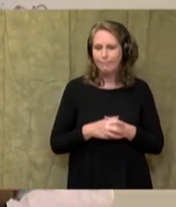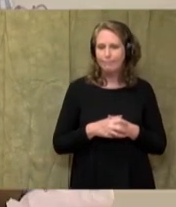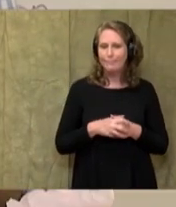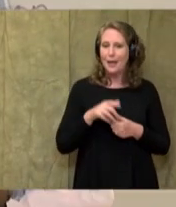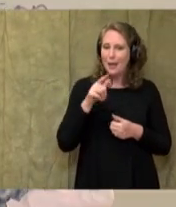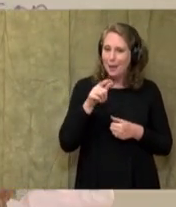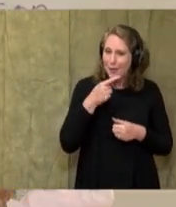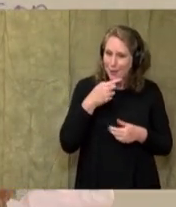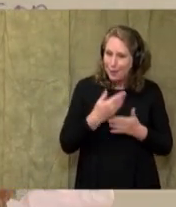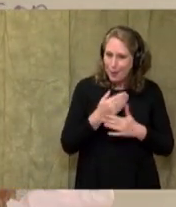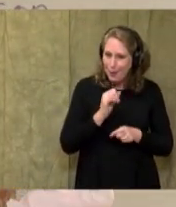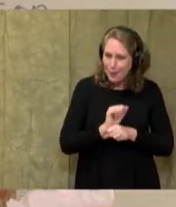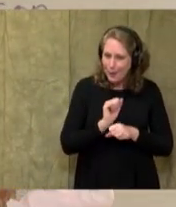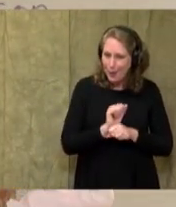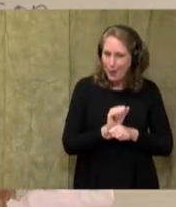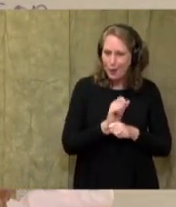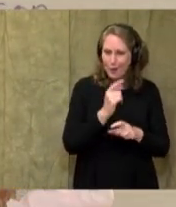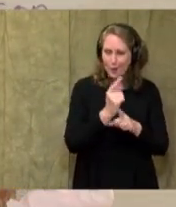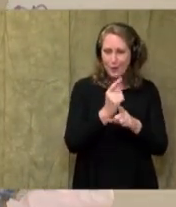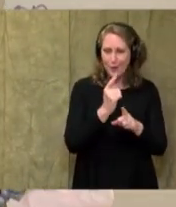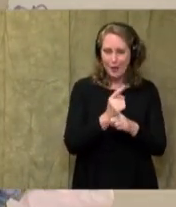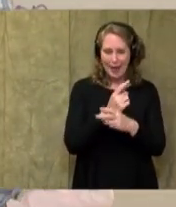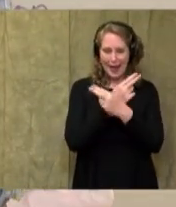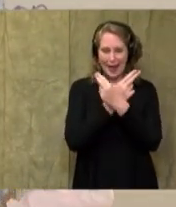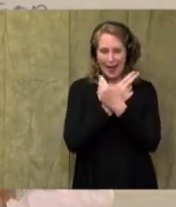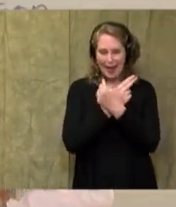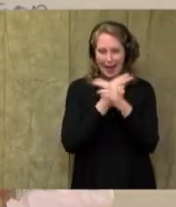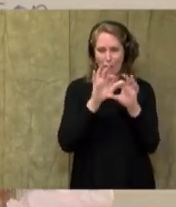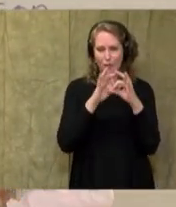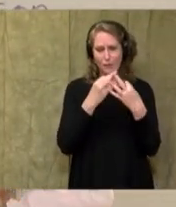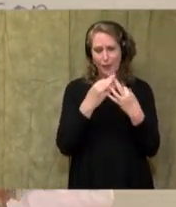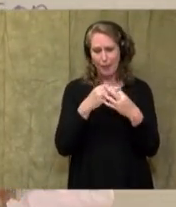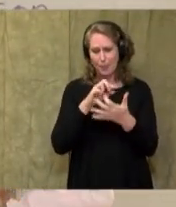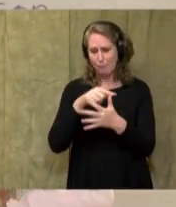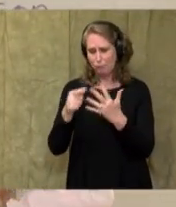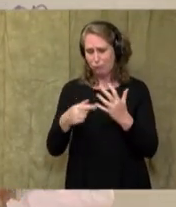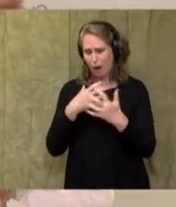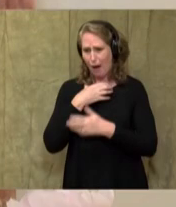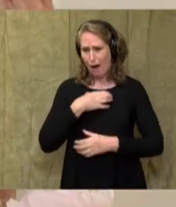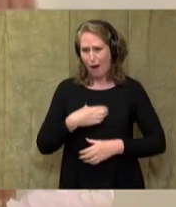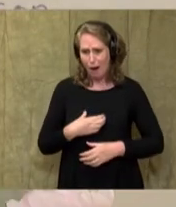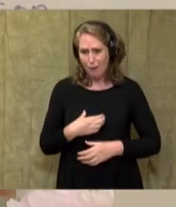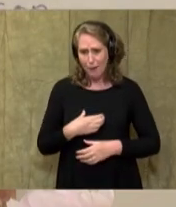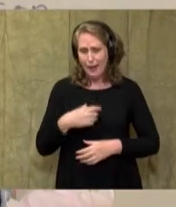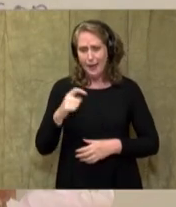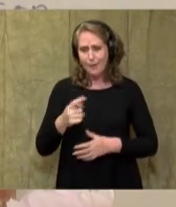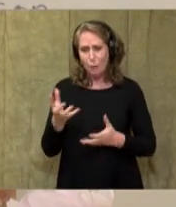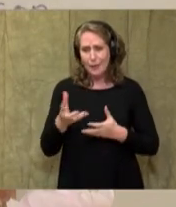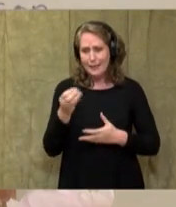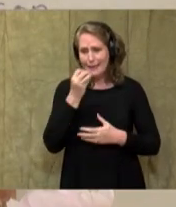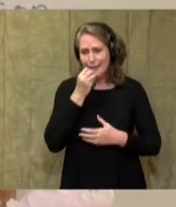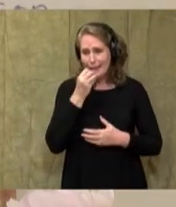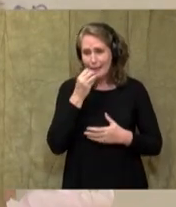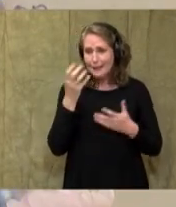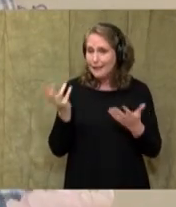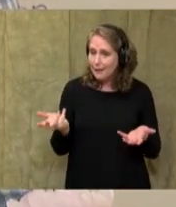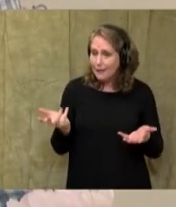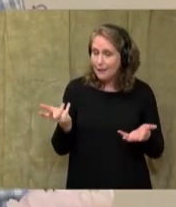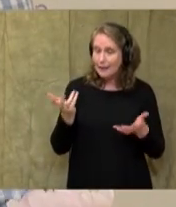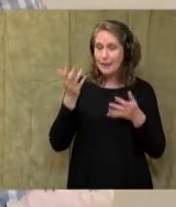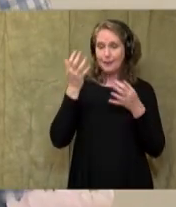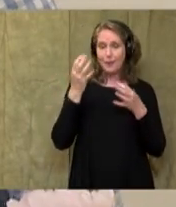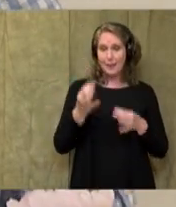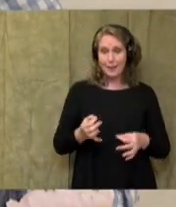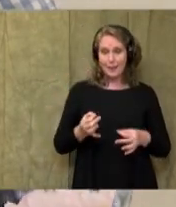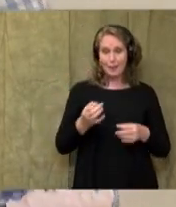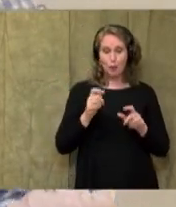Good job, that's right, okay? Hare's family is hungry and needs to eat. So they